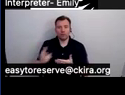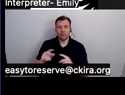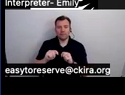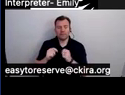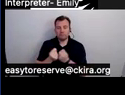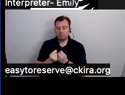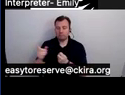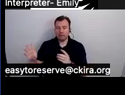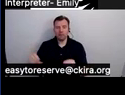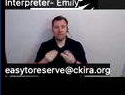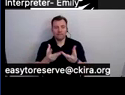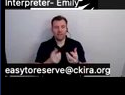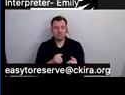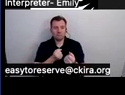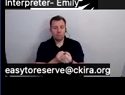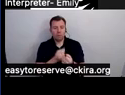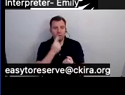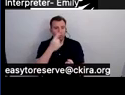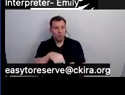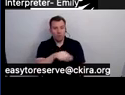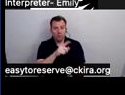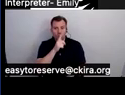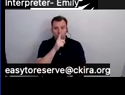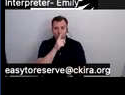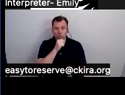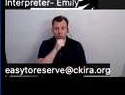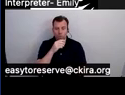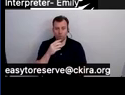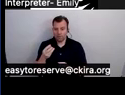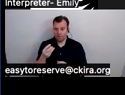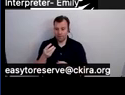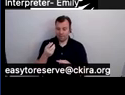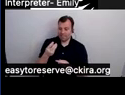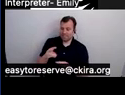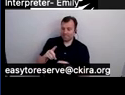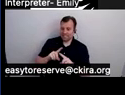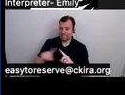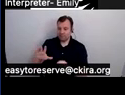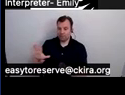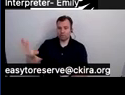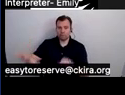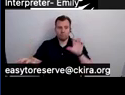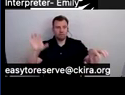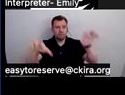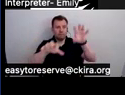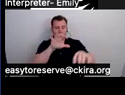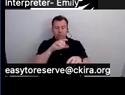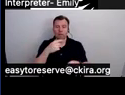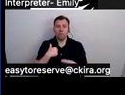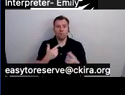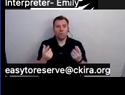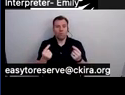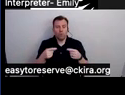to provide support for those at R16 eligible institutions across the country. A major piece of what we do in our